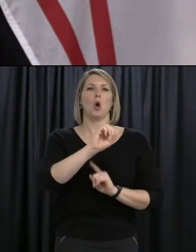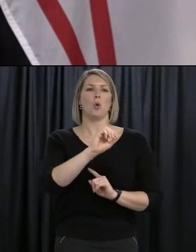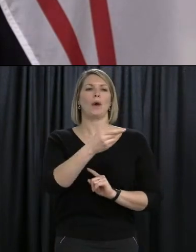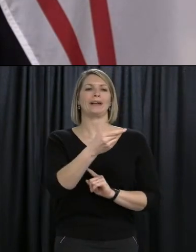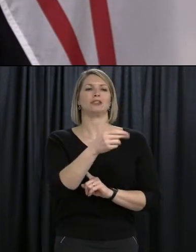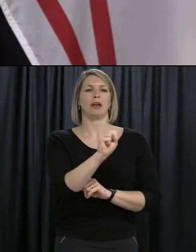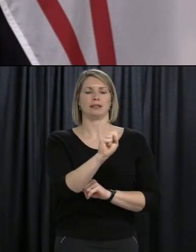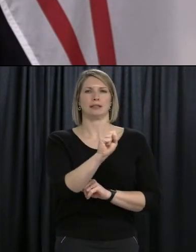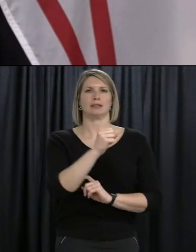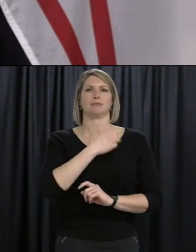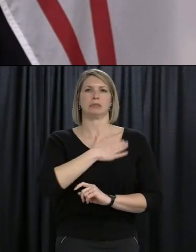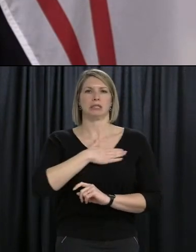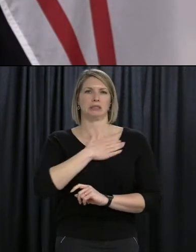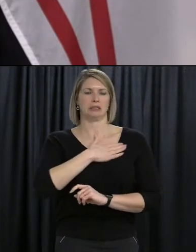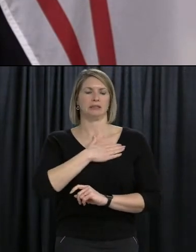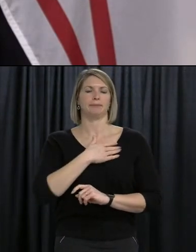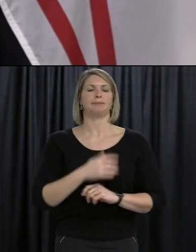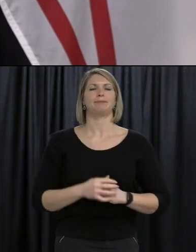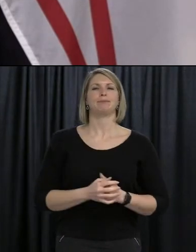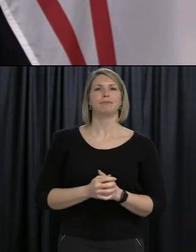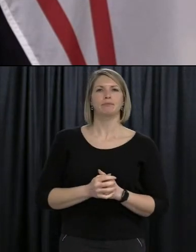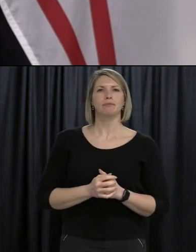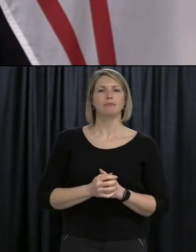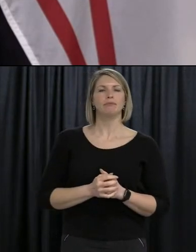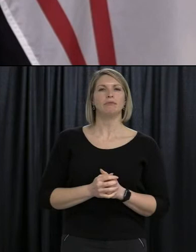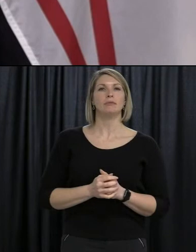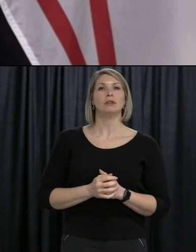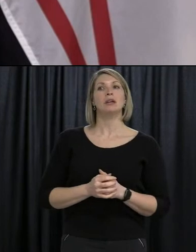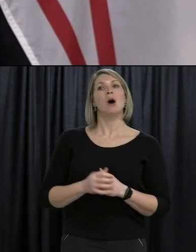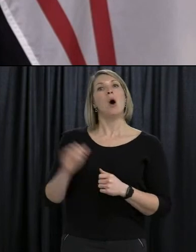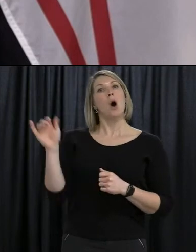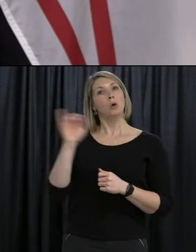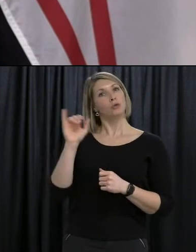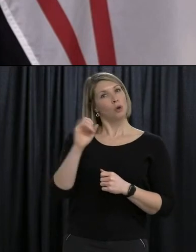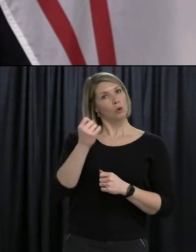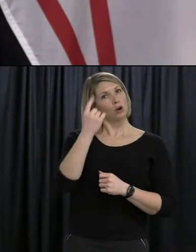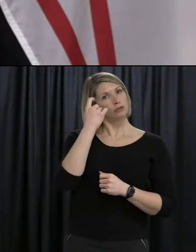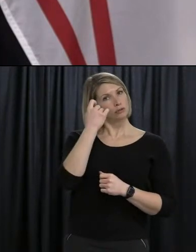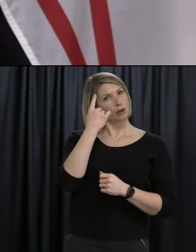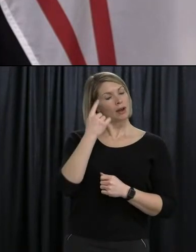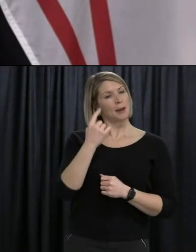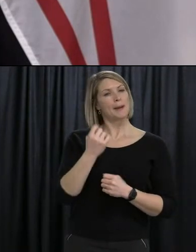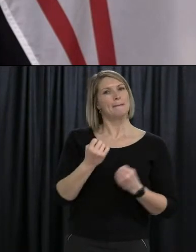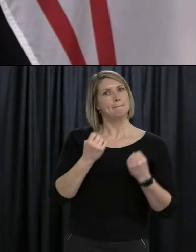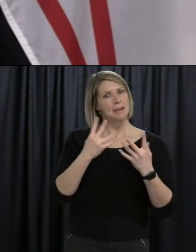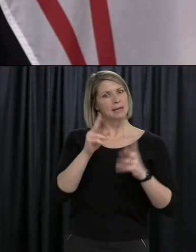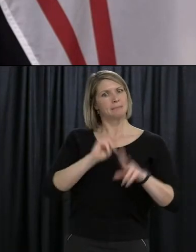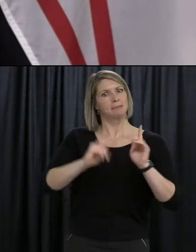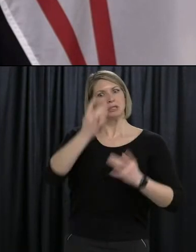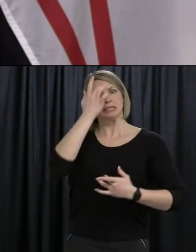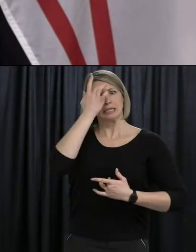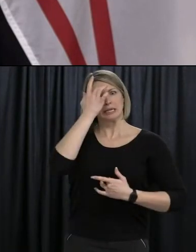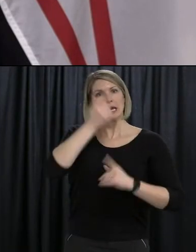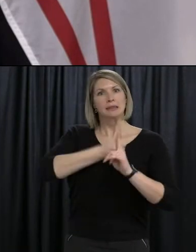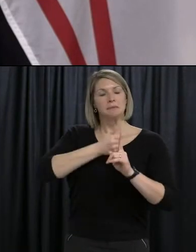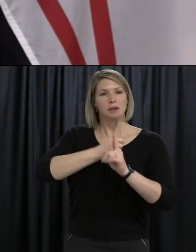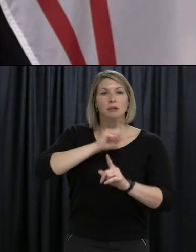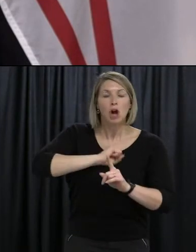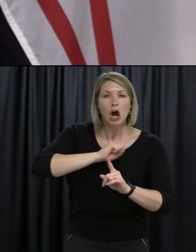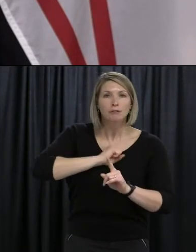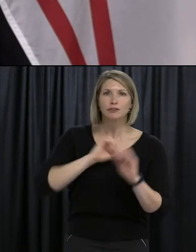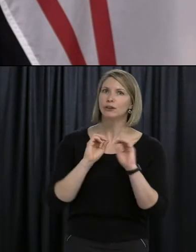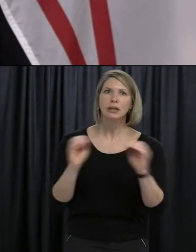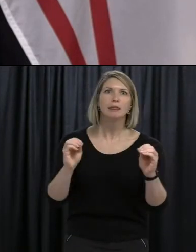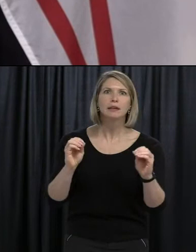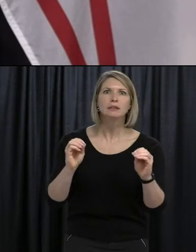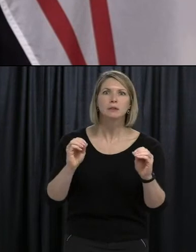Through our testing, we are seeing many positive cases who are asymptomatic or who have only mild symptoms. Because of this, we